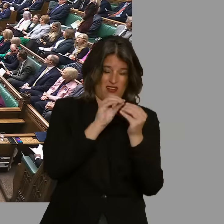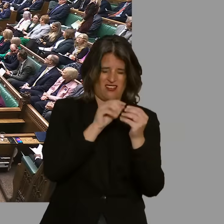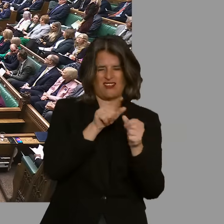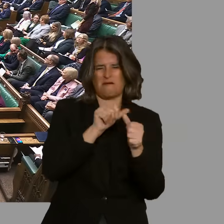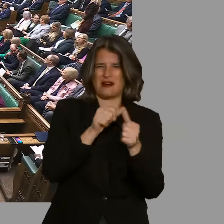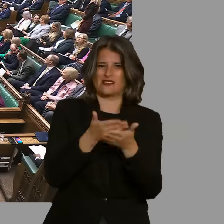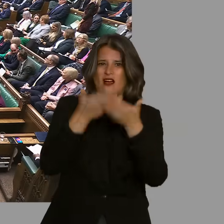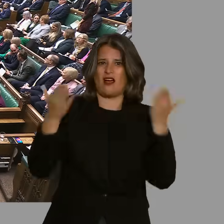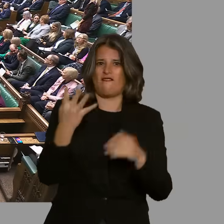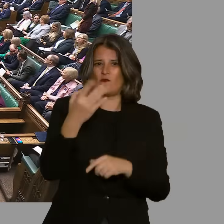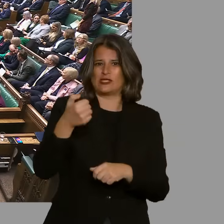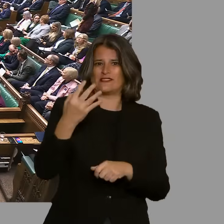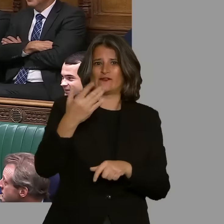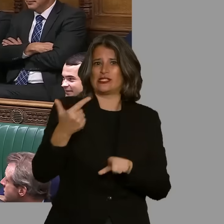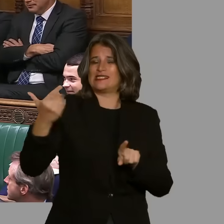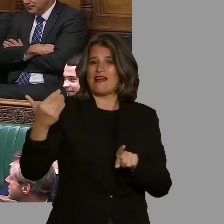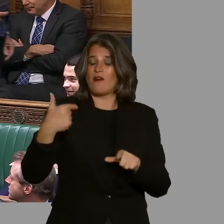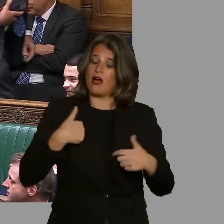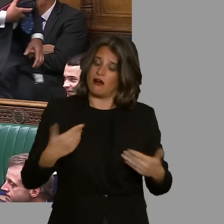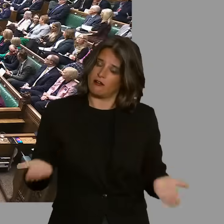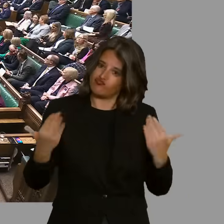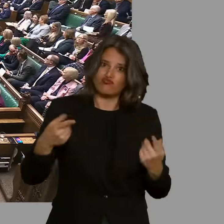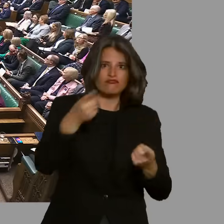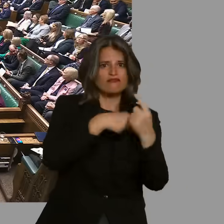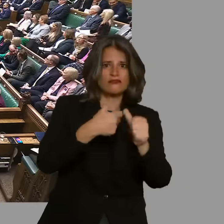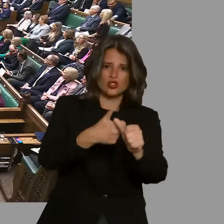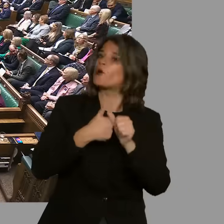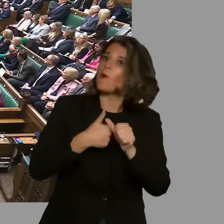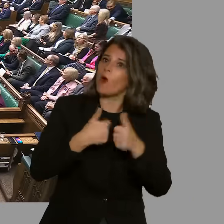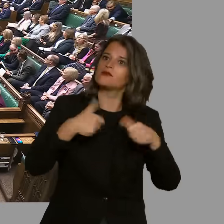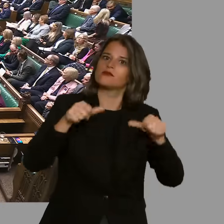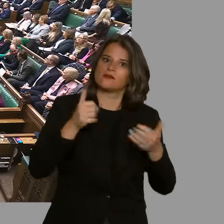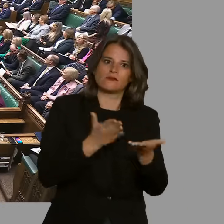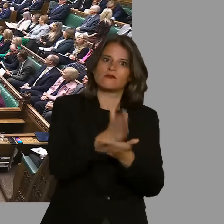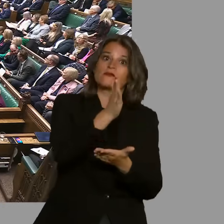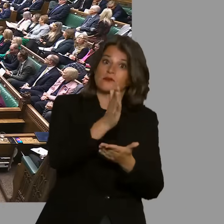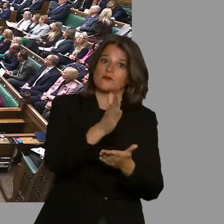Andrew Rosendow. Number 6, Mr. Speaker.